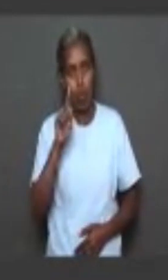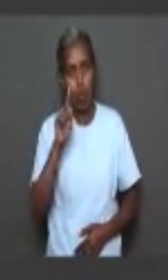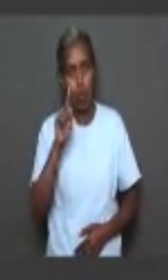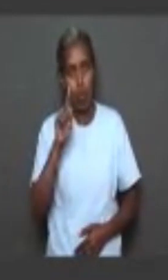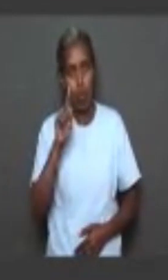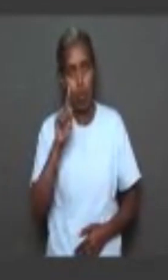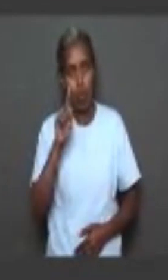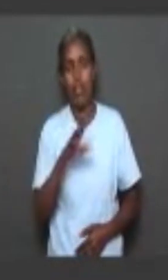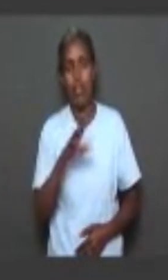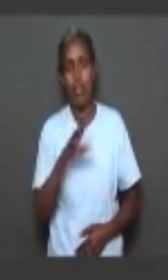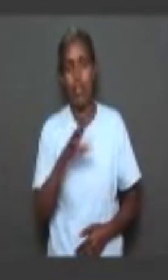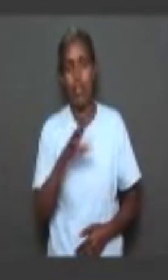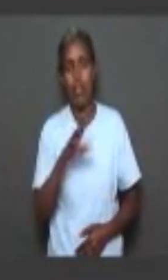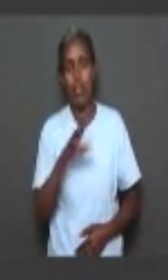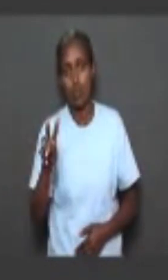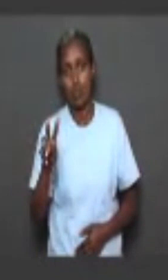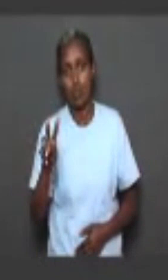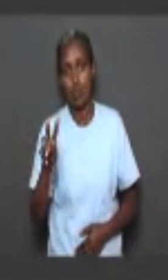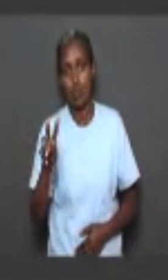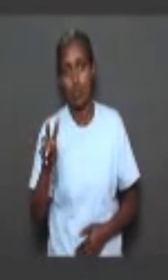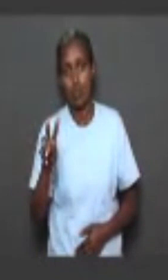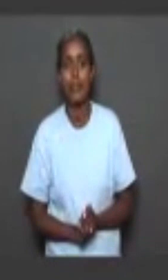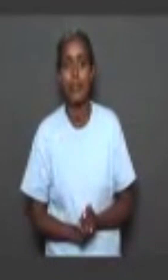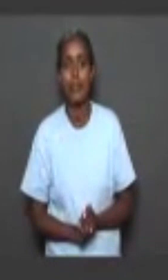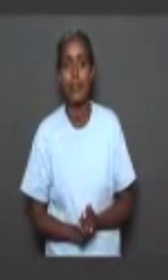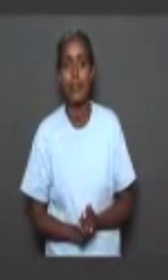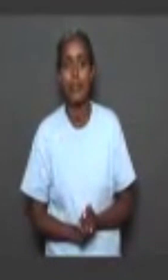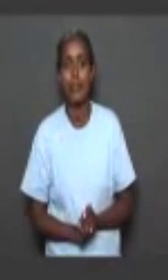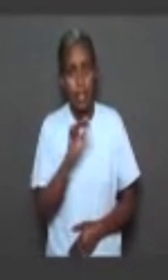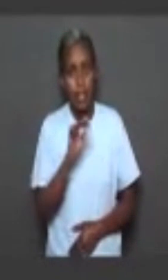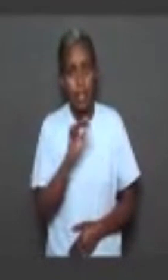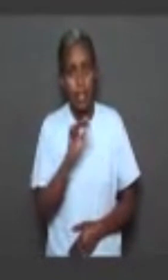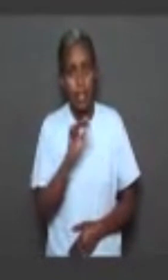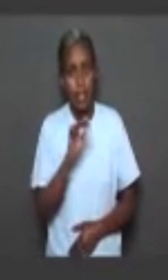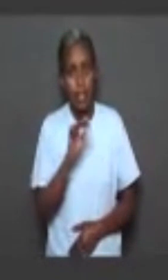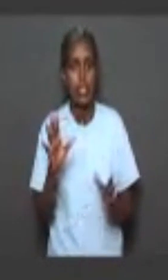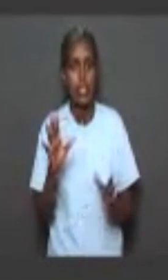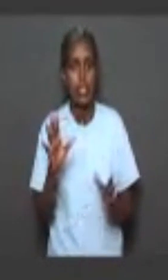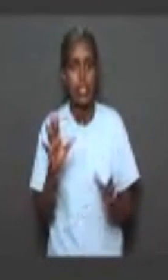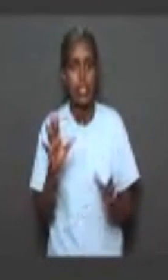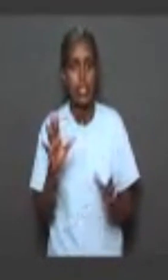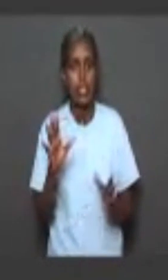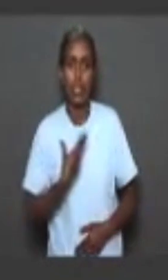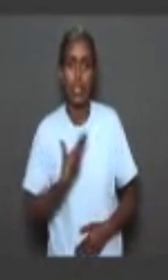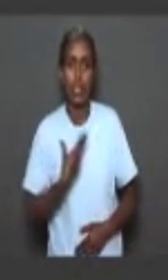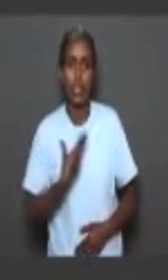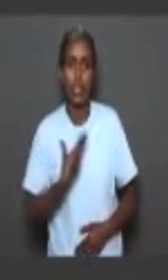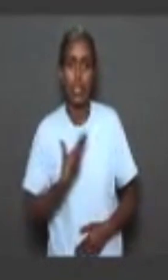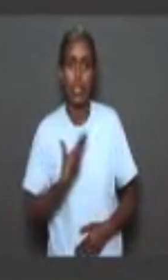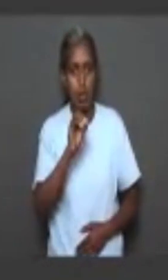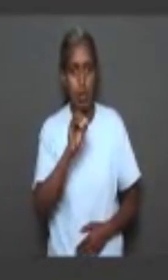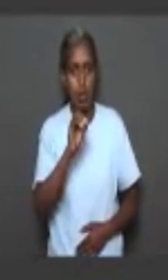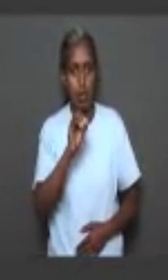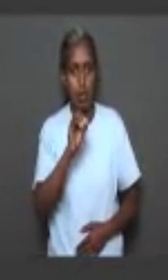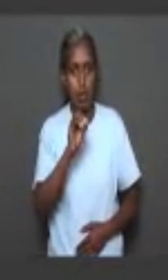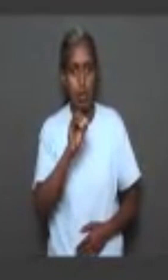2, and B is the set of elements 0,